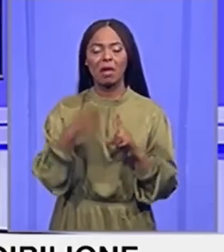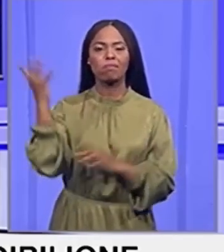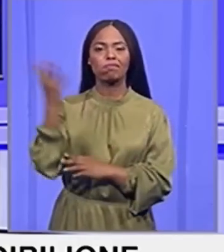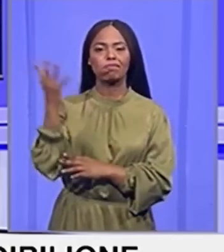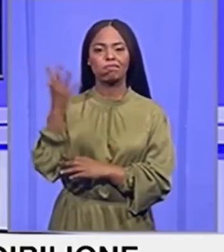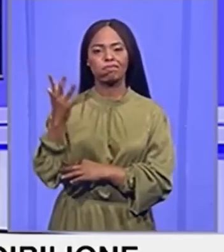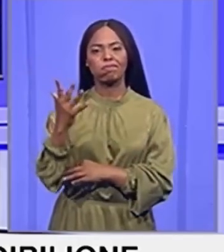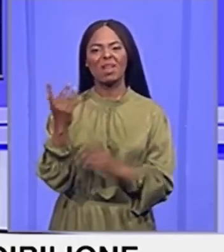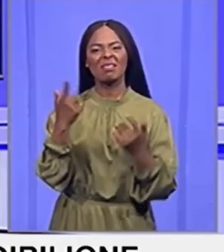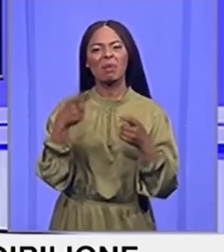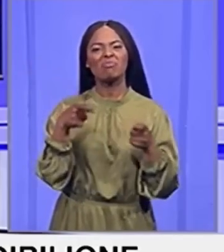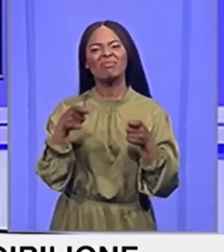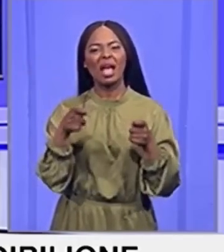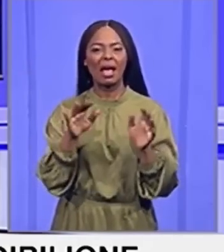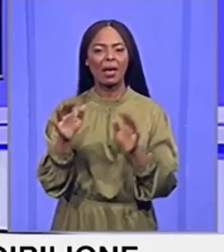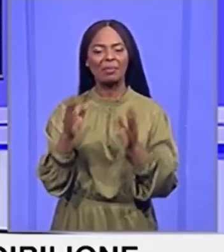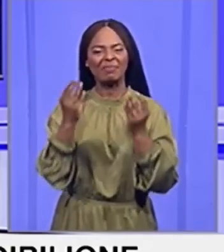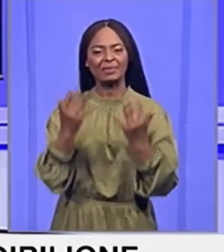maemo a tshebetso ya masepala.